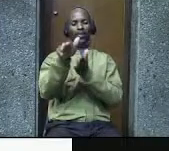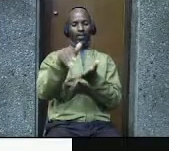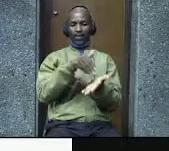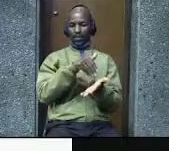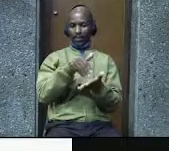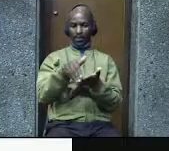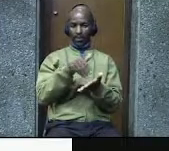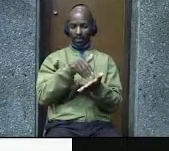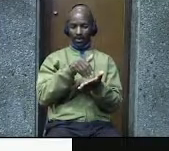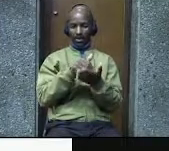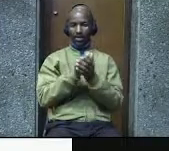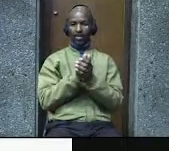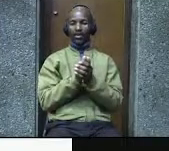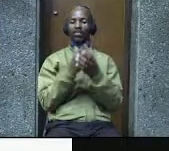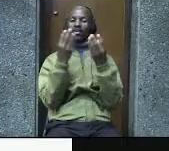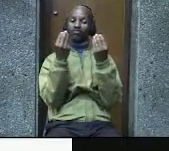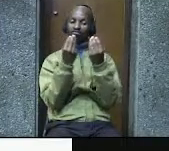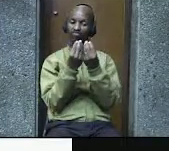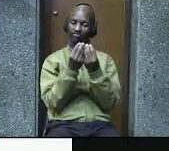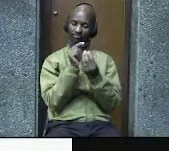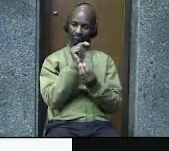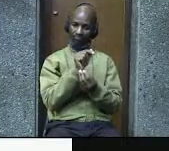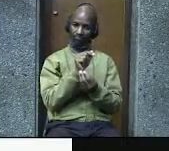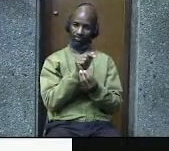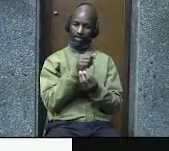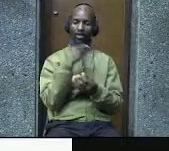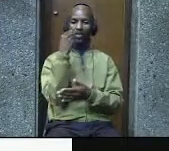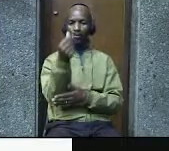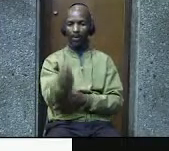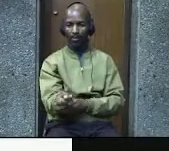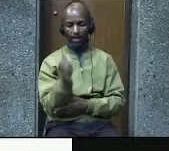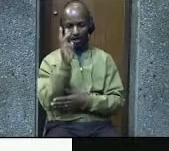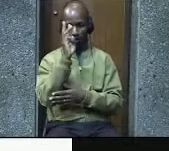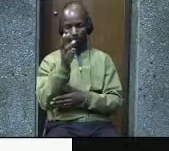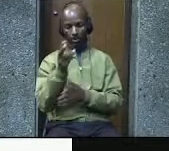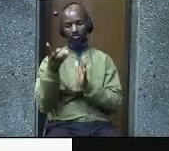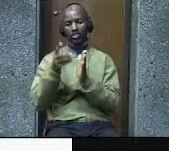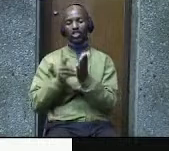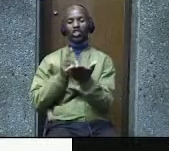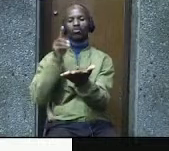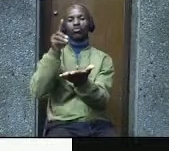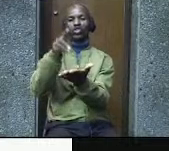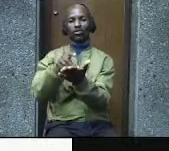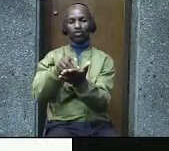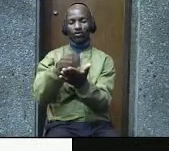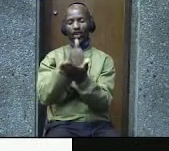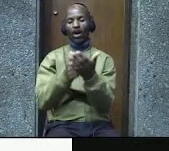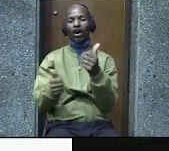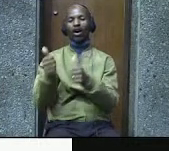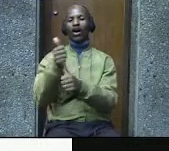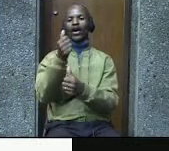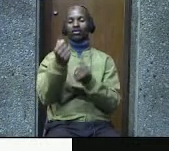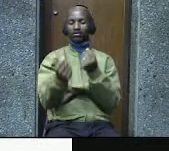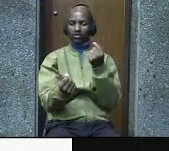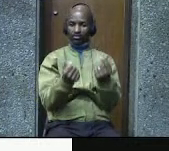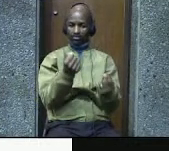identified, the compensation would be deposited with the Master of the High Court.